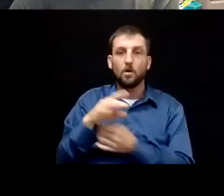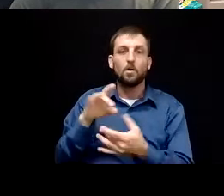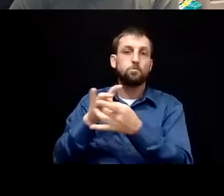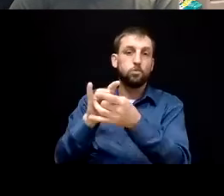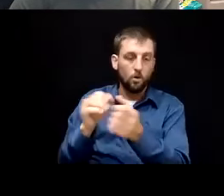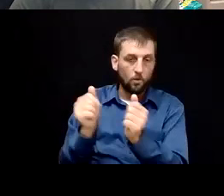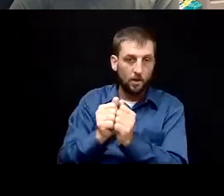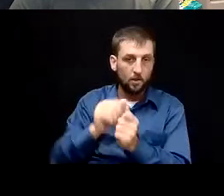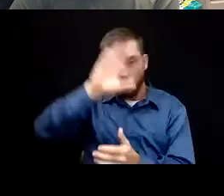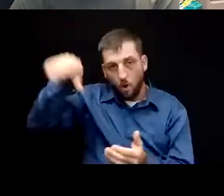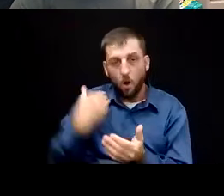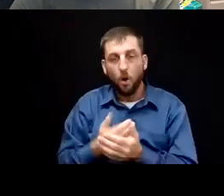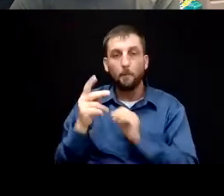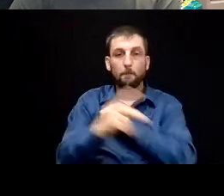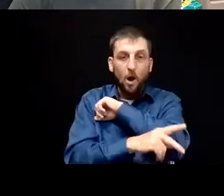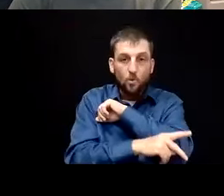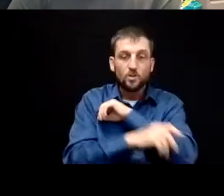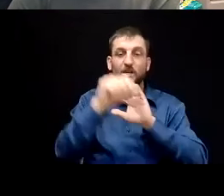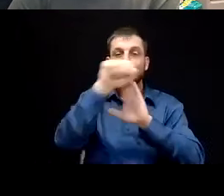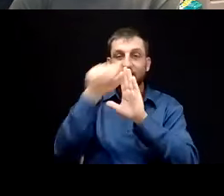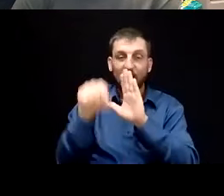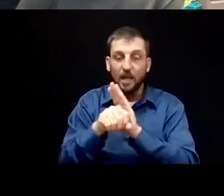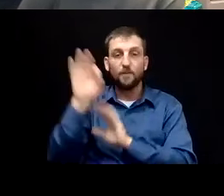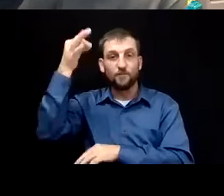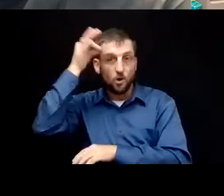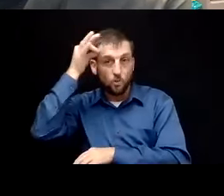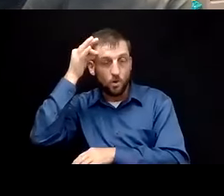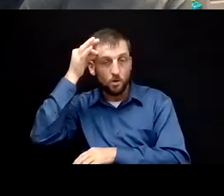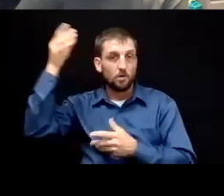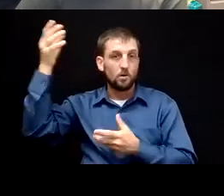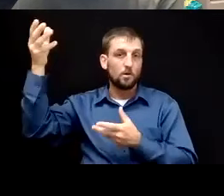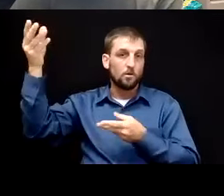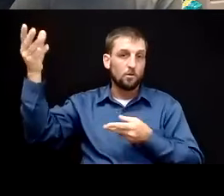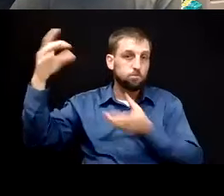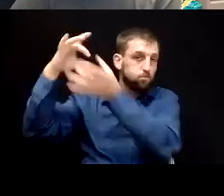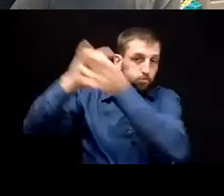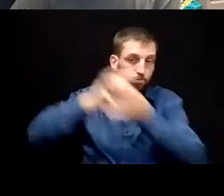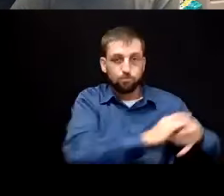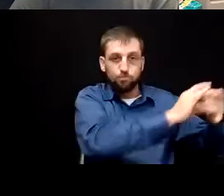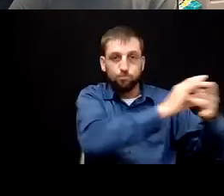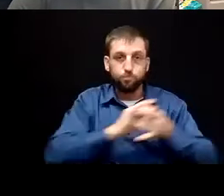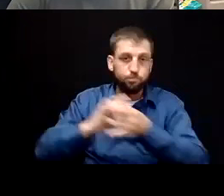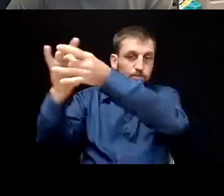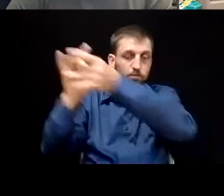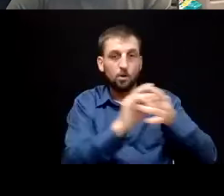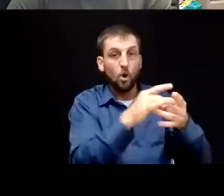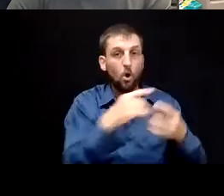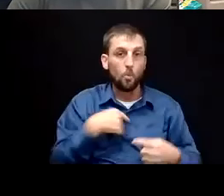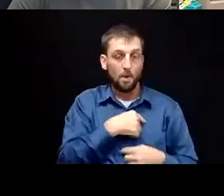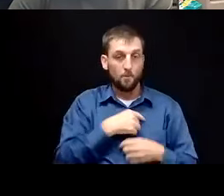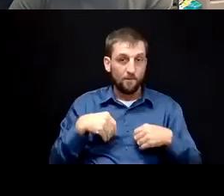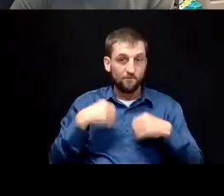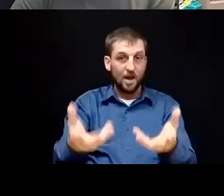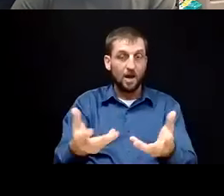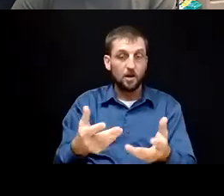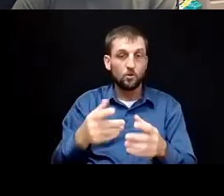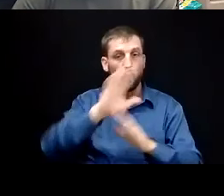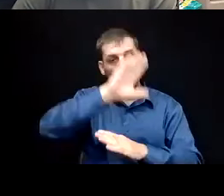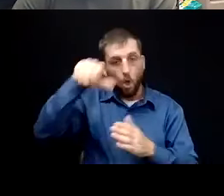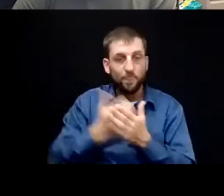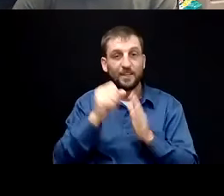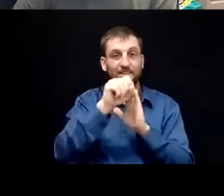the state and federal agencies. We provide operational command and coordination with all of our state partners. We